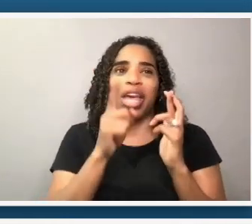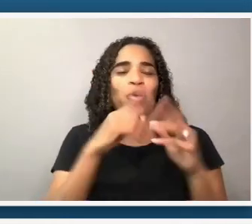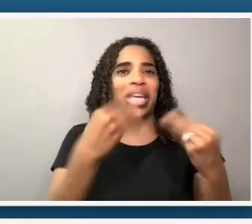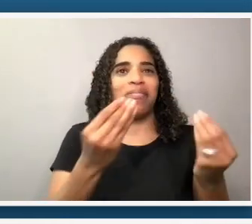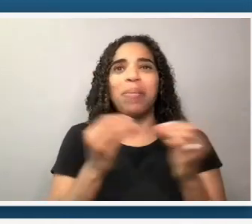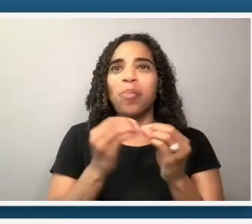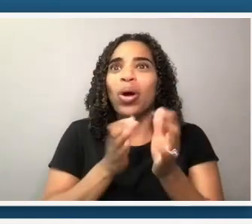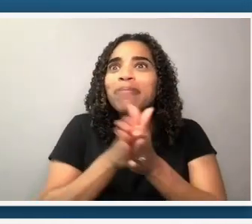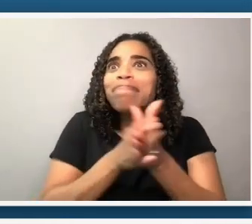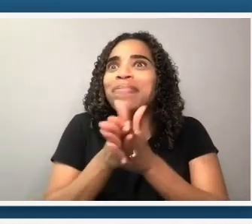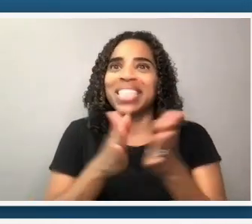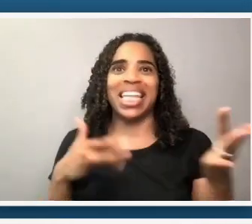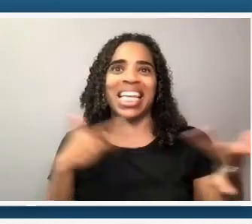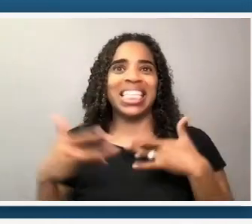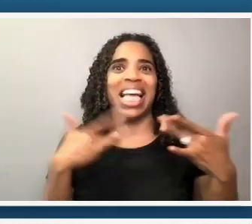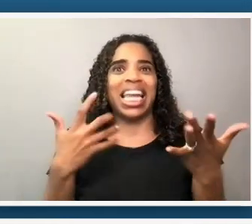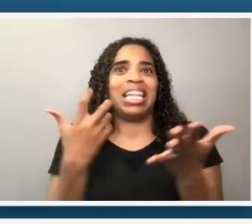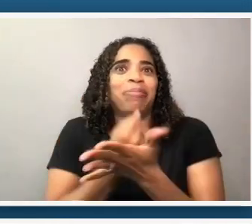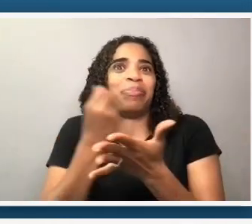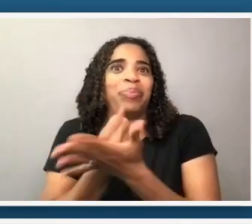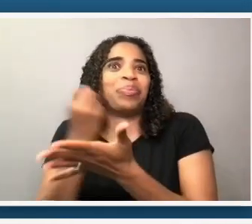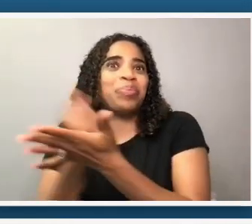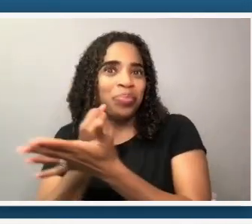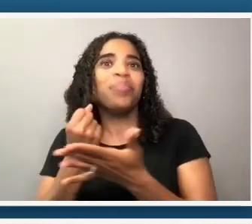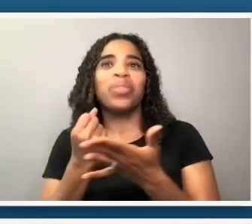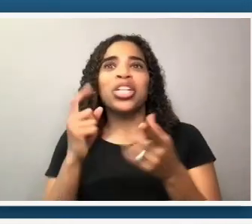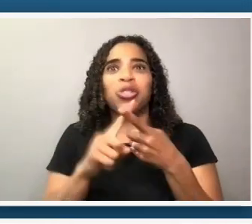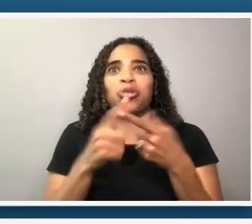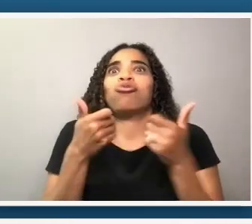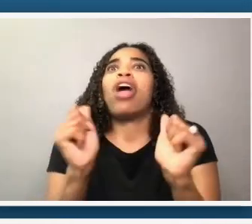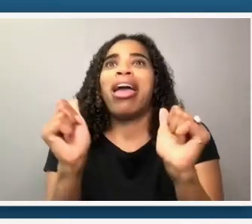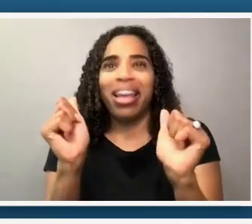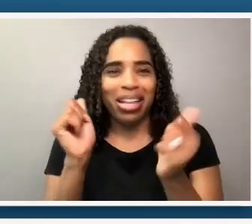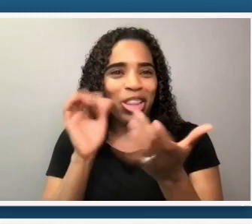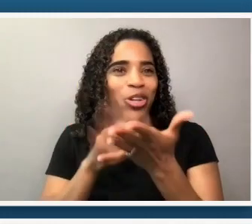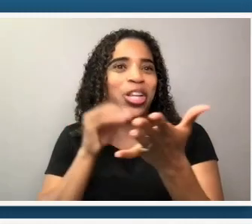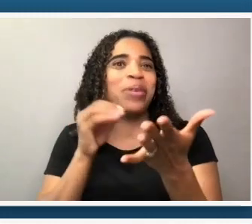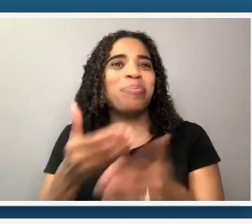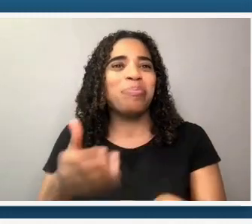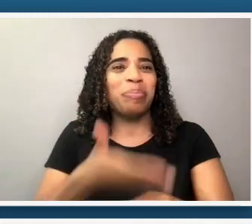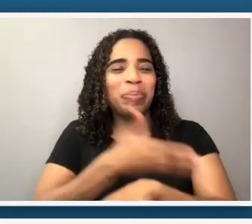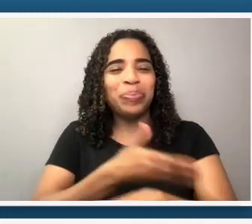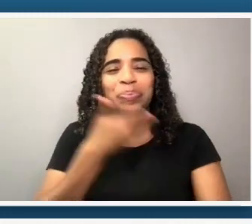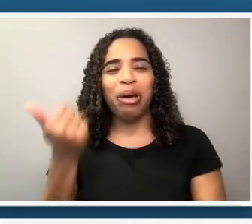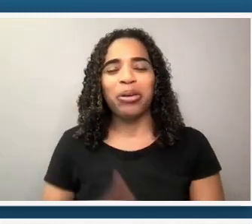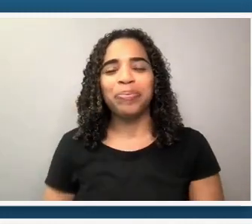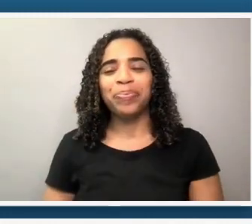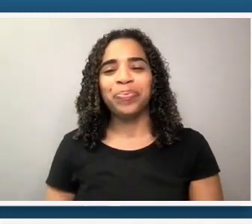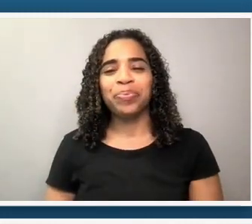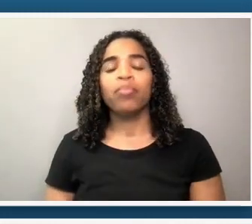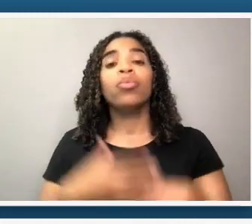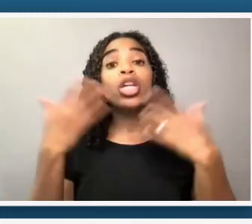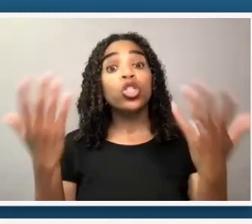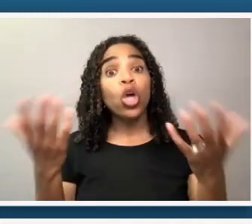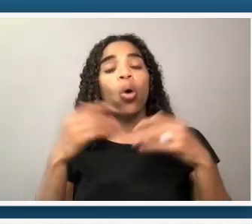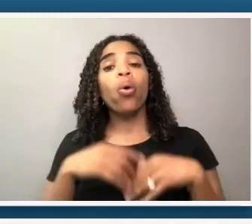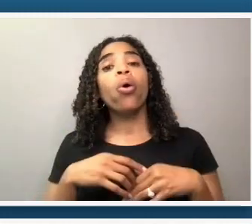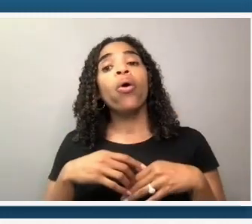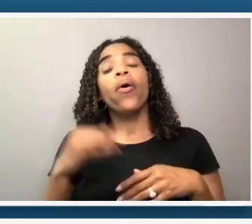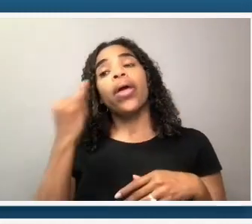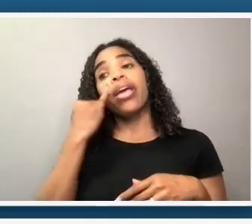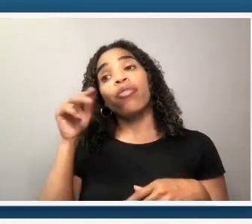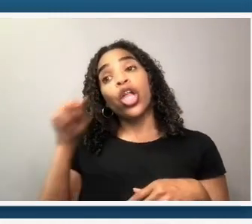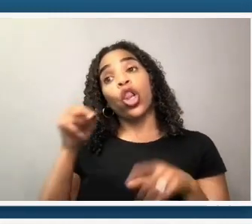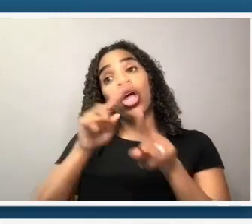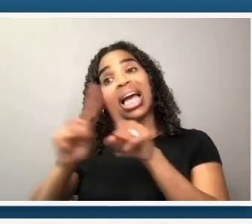be willing to take those risks that we would like them to take. So when we dive into looking at resources